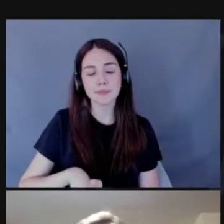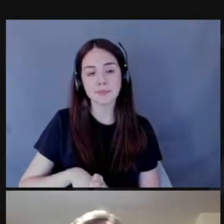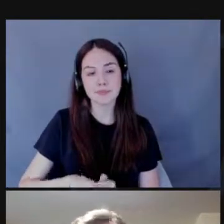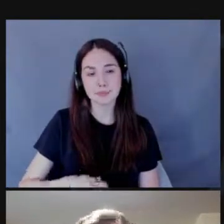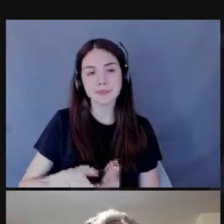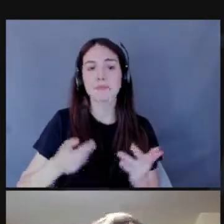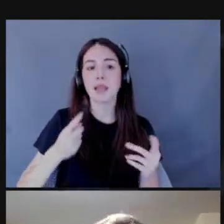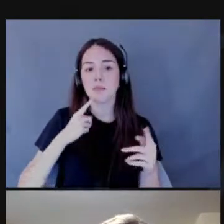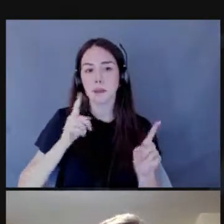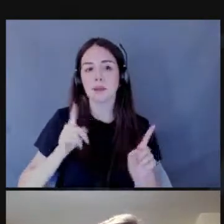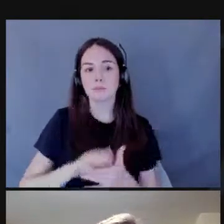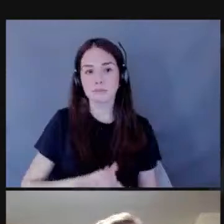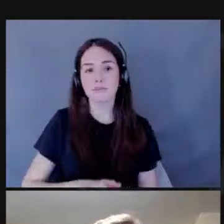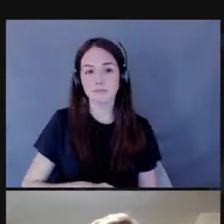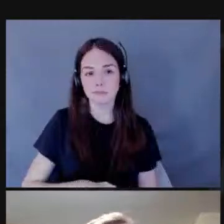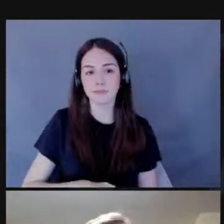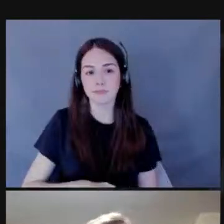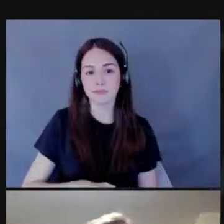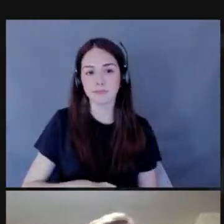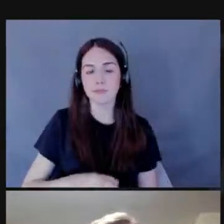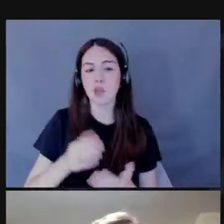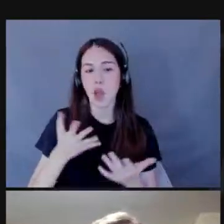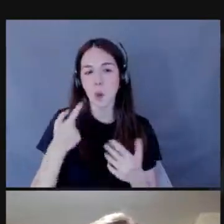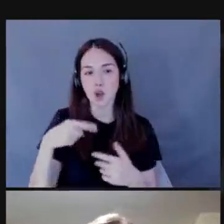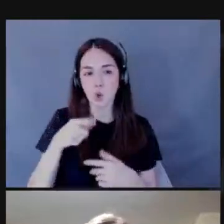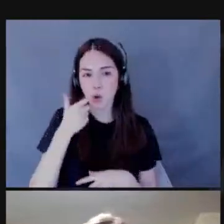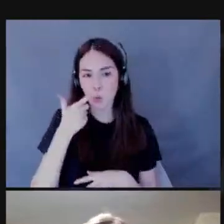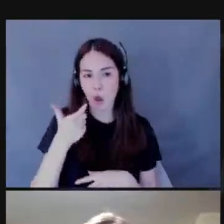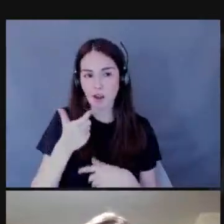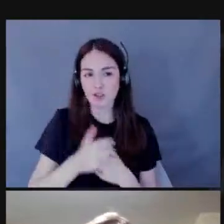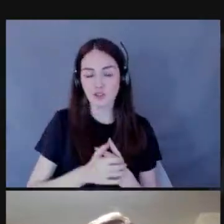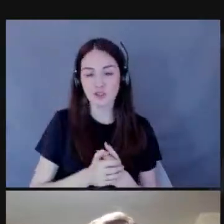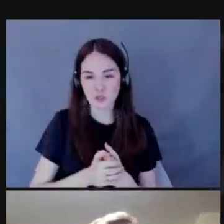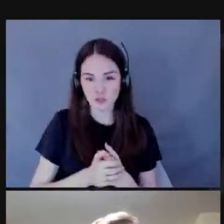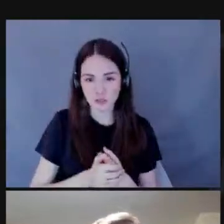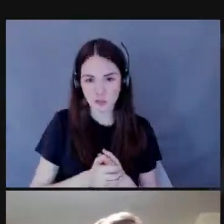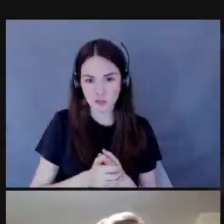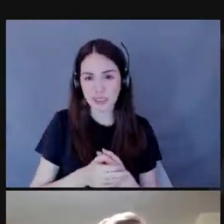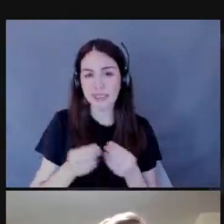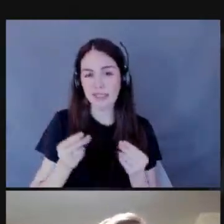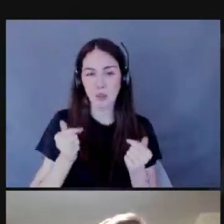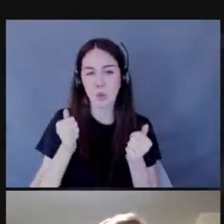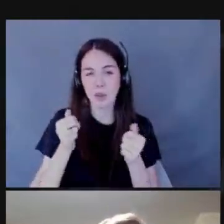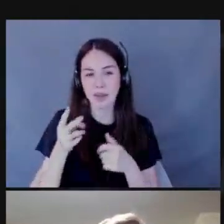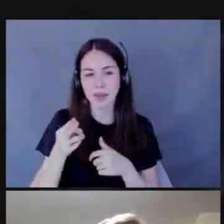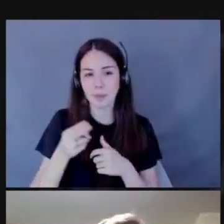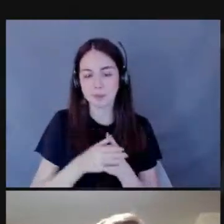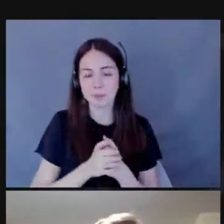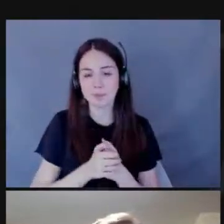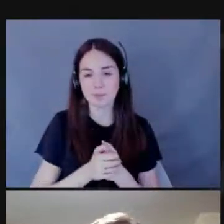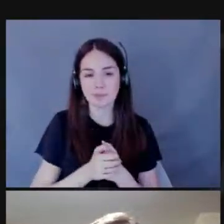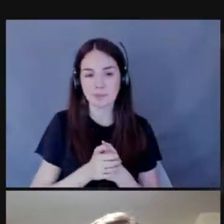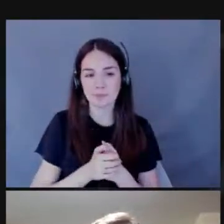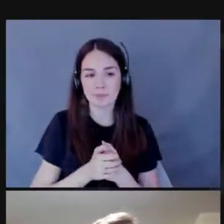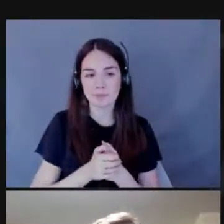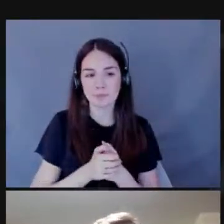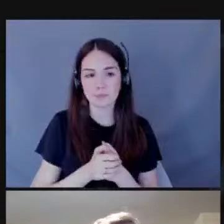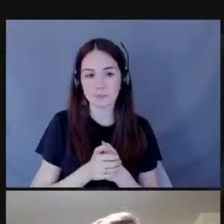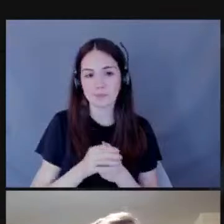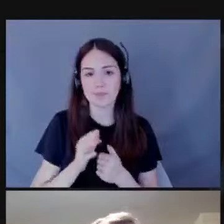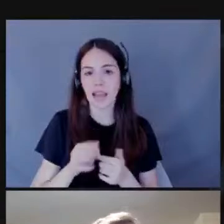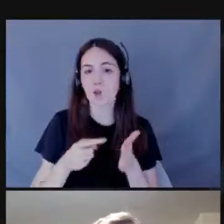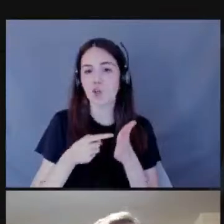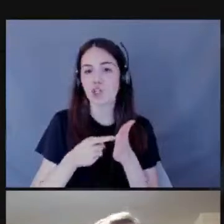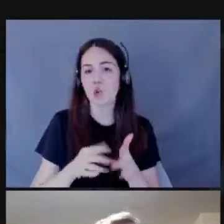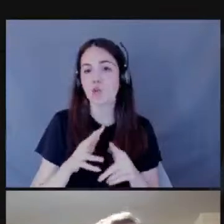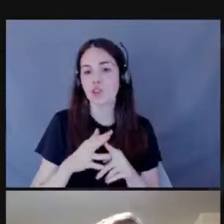Ah, there we go. All right, everybody should watch this. It's a very quick clip. I'll give you some context later. There's